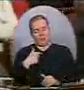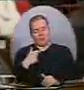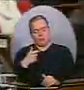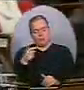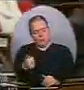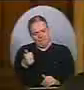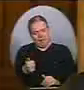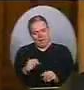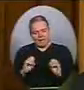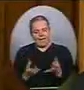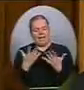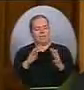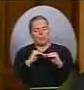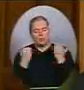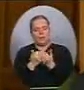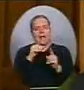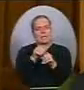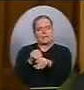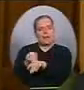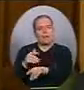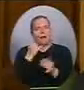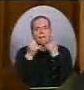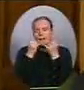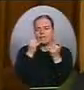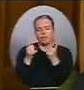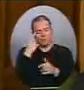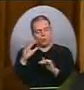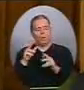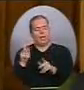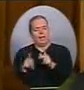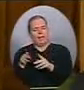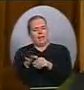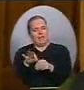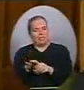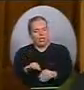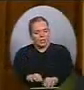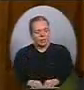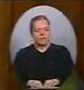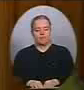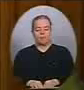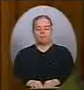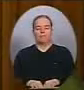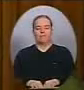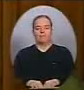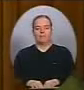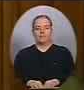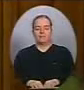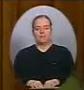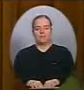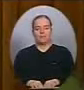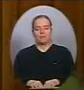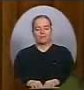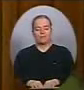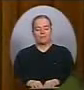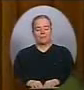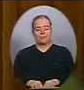Honourable Parliamentary Secretary to the Prime Minister. Once again, Mr. Speaker, the unsubstantiated smear campaign of